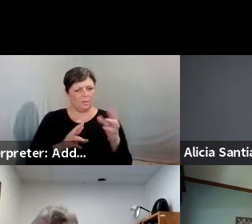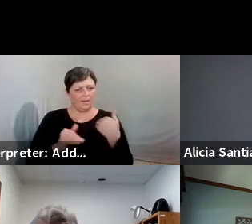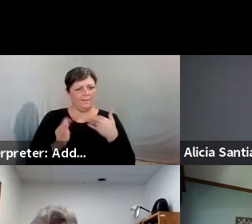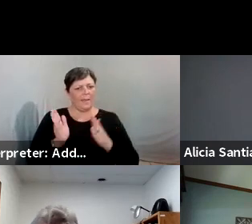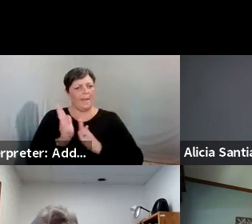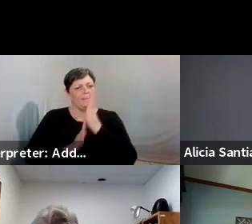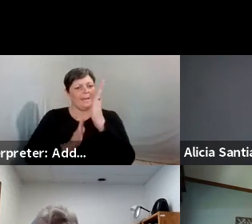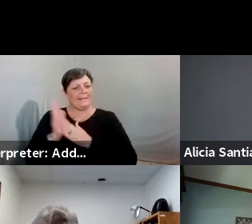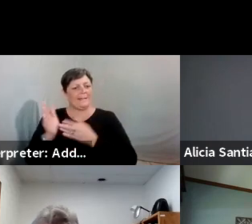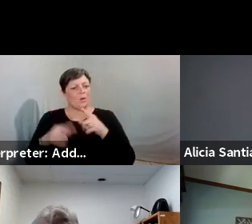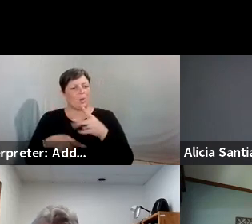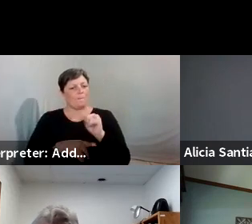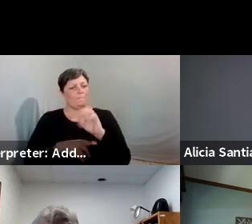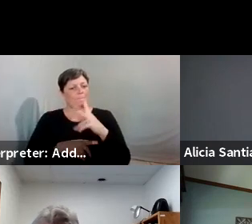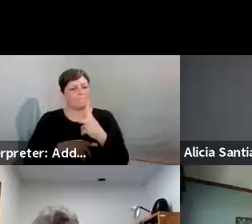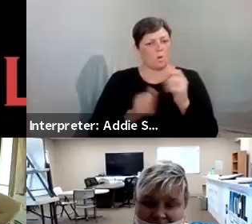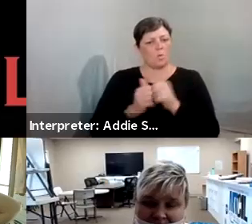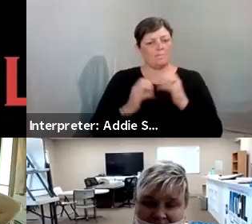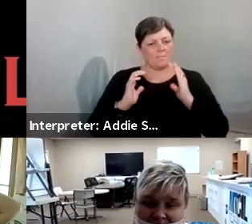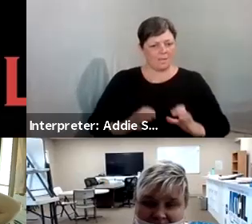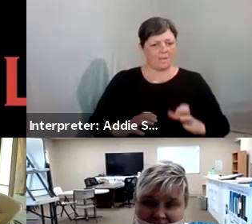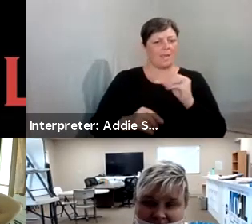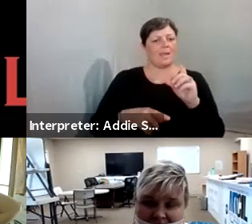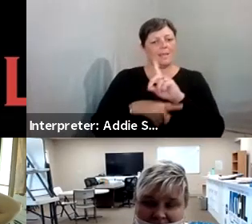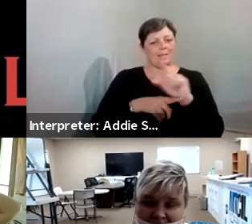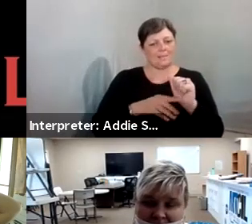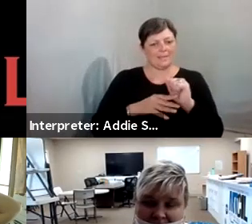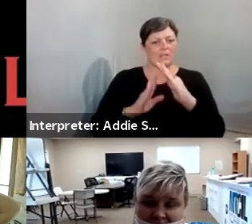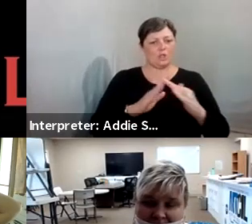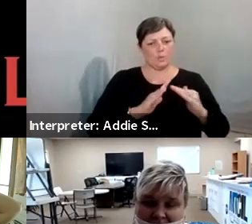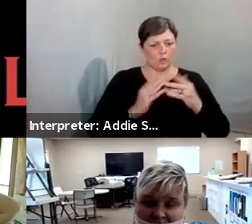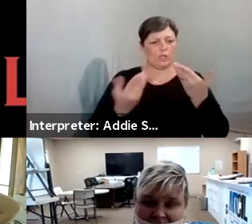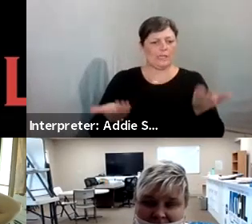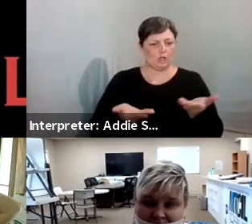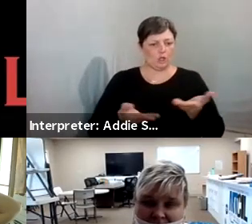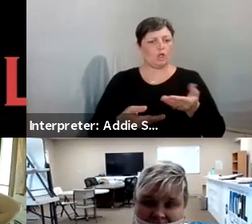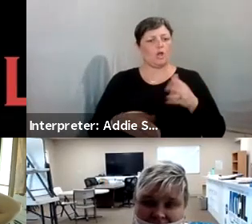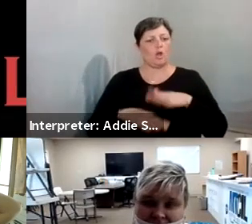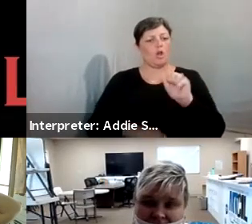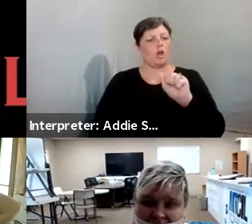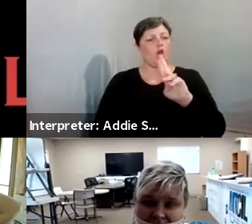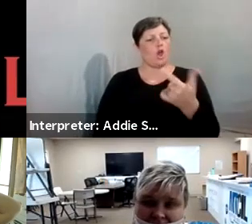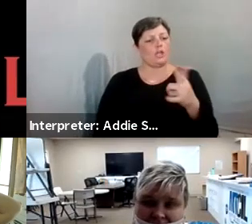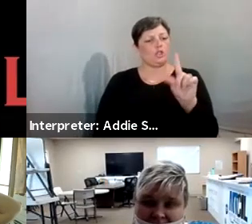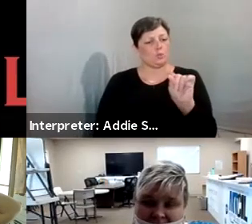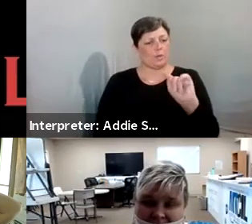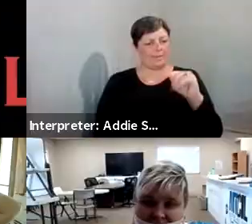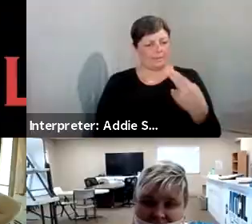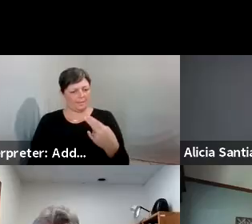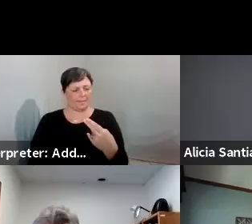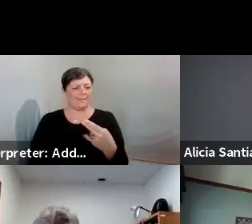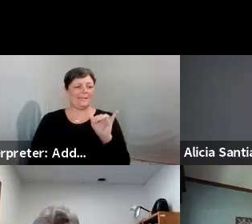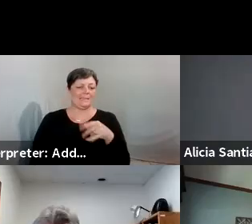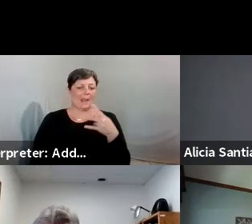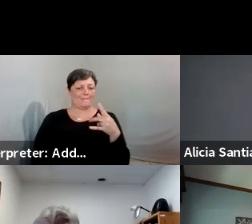in the park with consumers and the disability community here in Billings on August 20th. Of course, that is